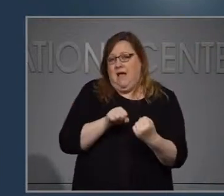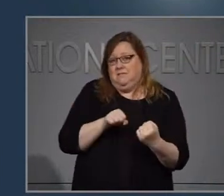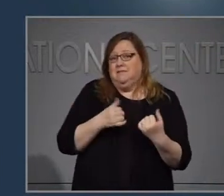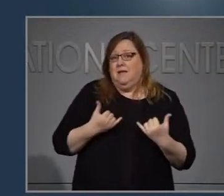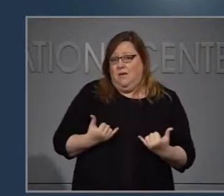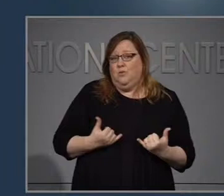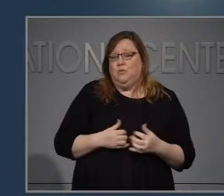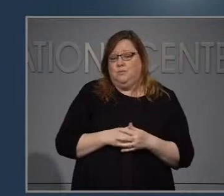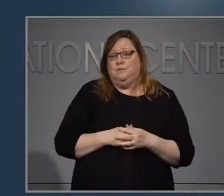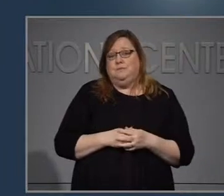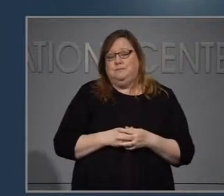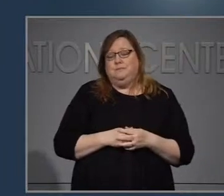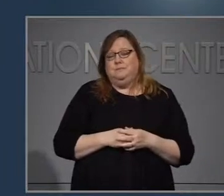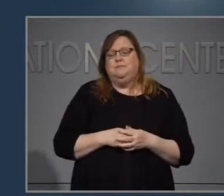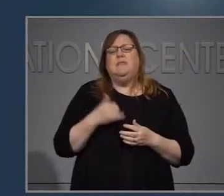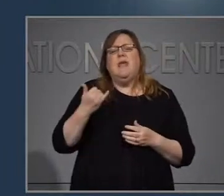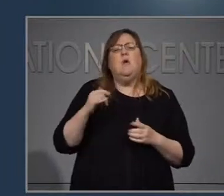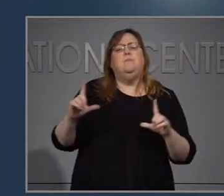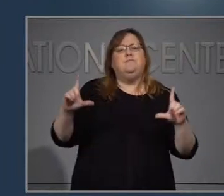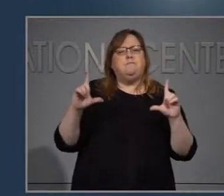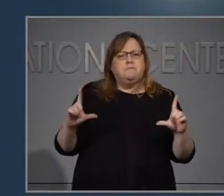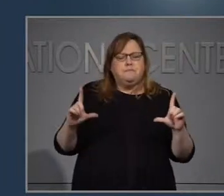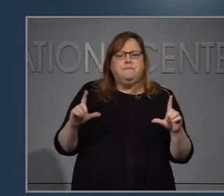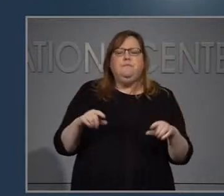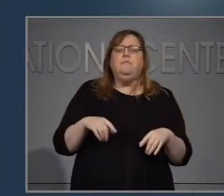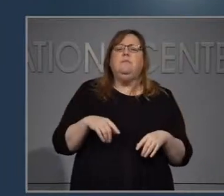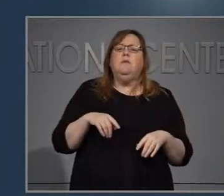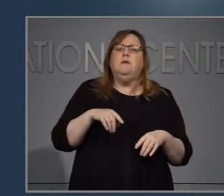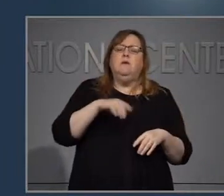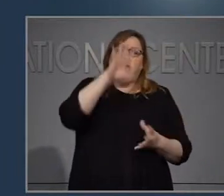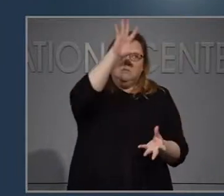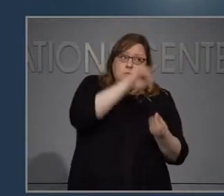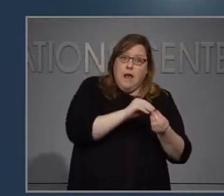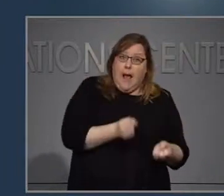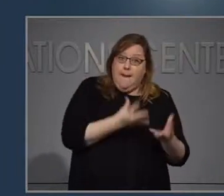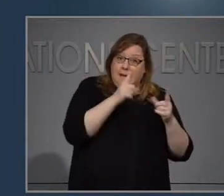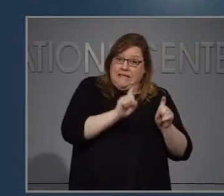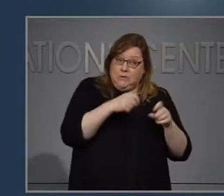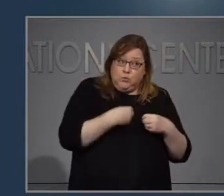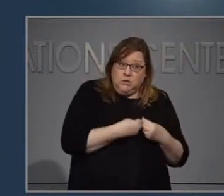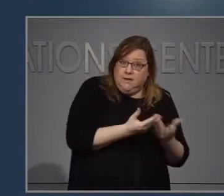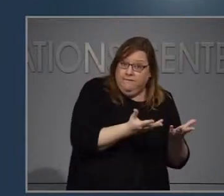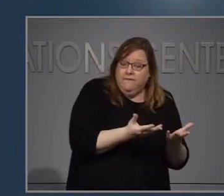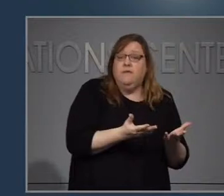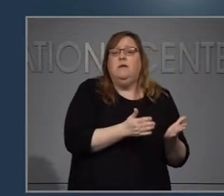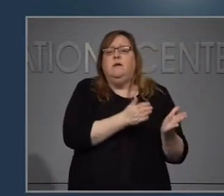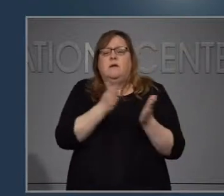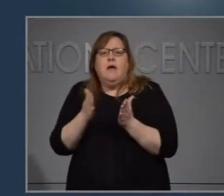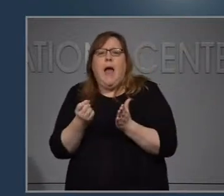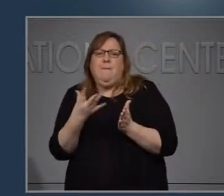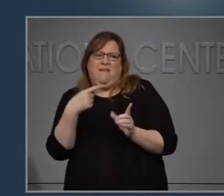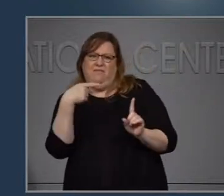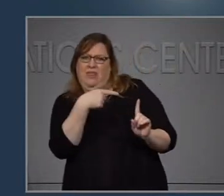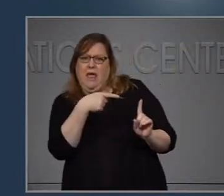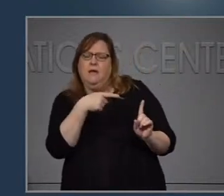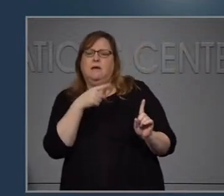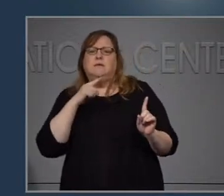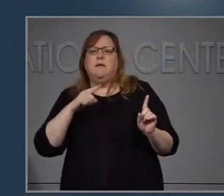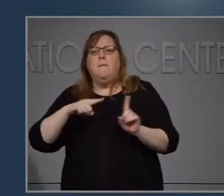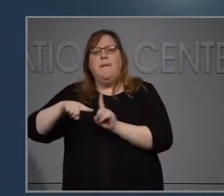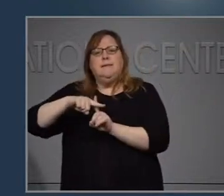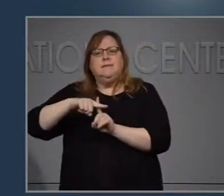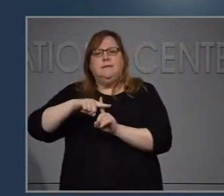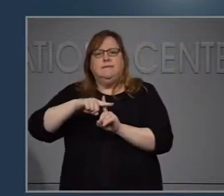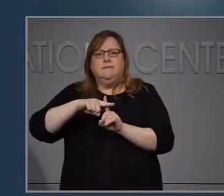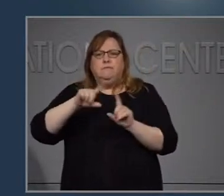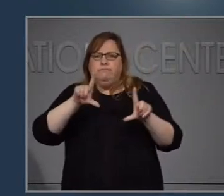of tests that are positive. We want to look at this graph in the context of the other two graphs we just examined. And so looking at the yellow line, you can